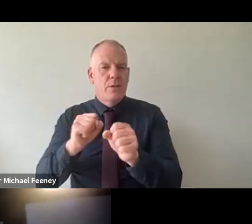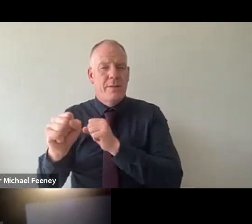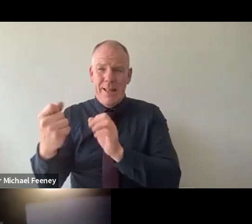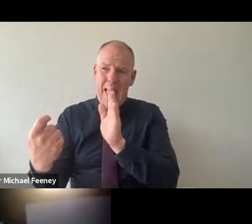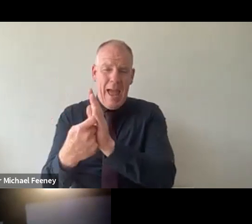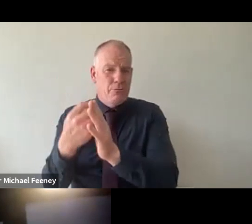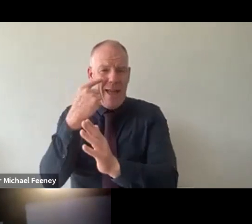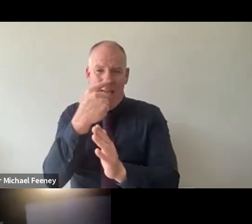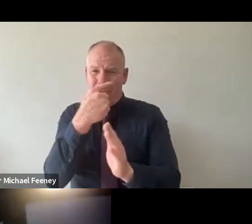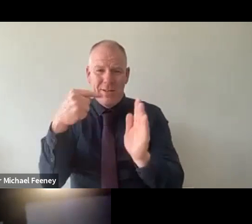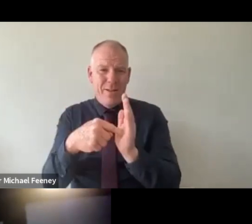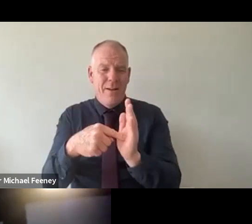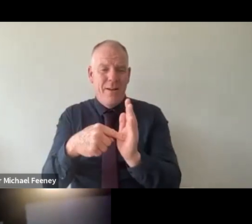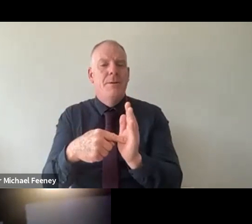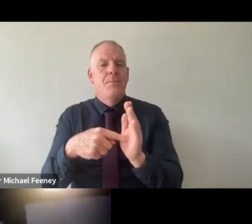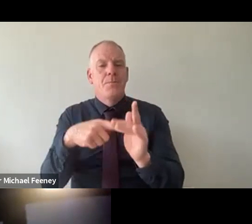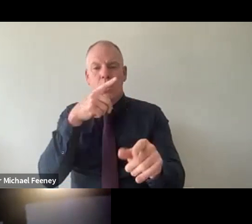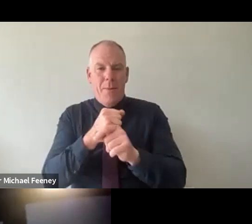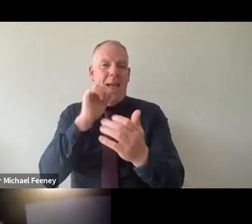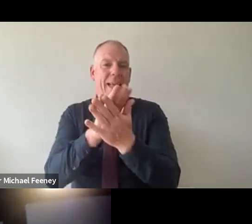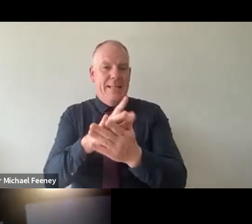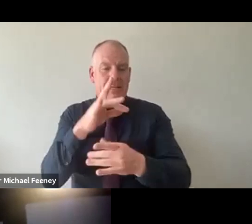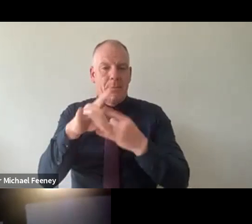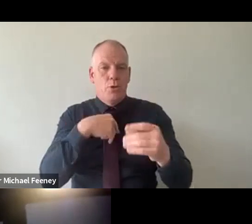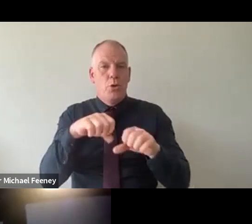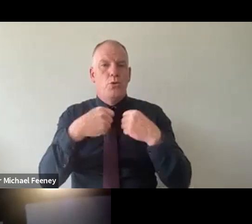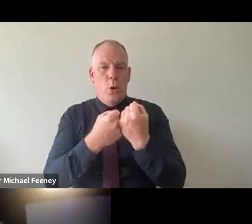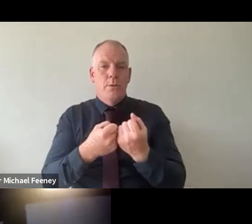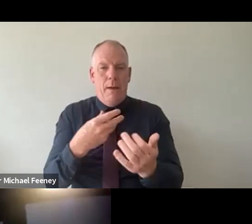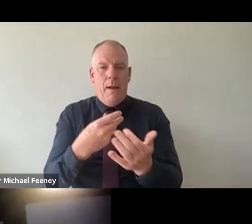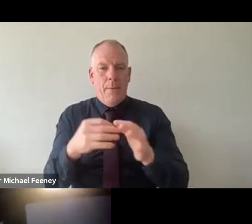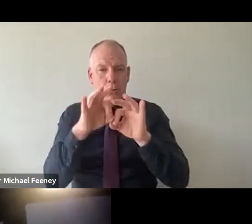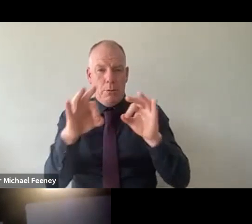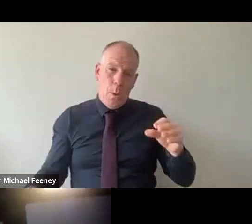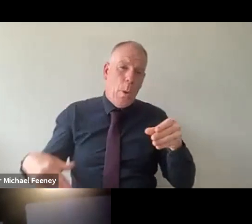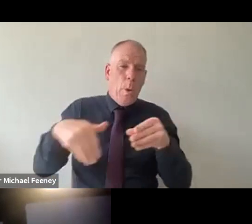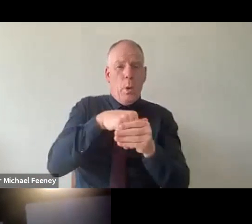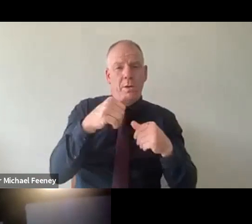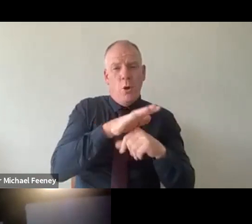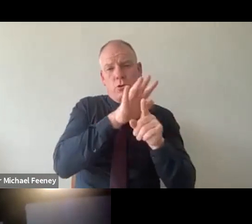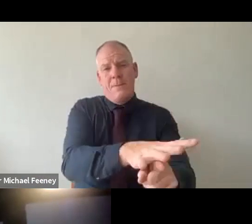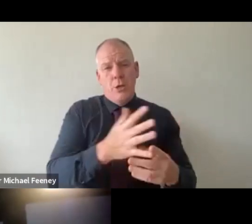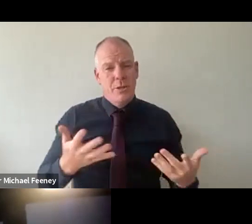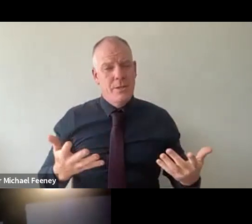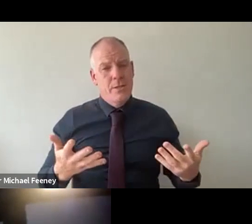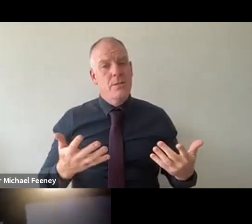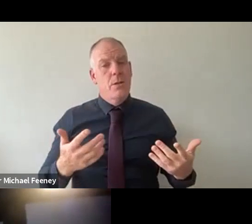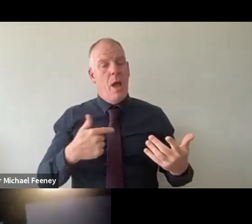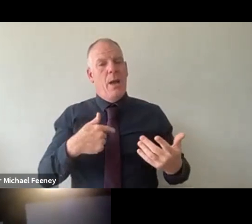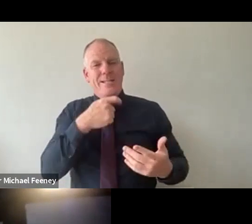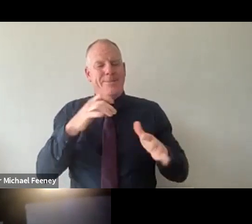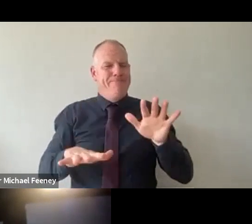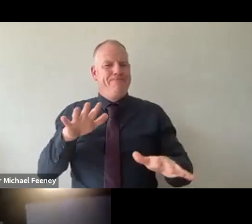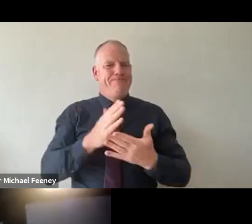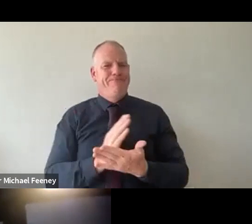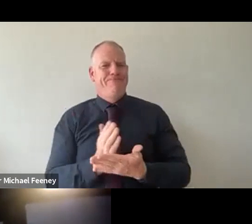then essentially to the whole fight to get the social economic ground in. So I would argue that it just there is some reservations though.